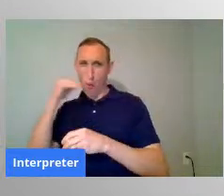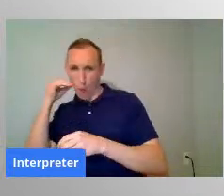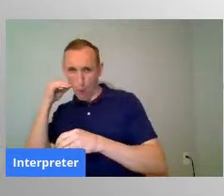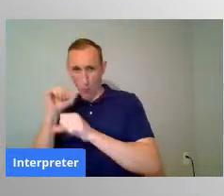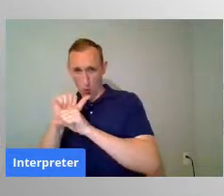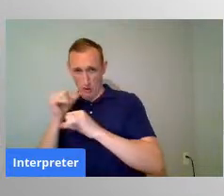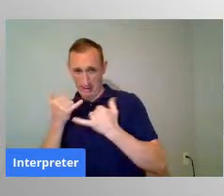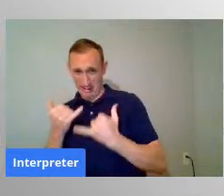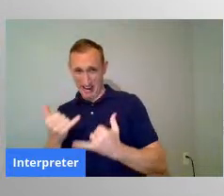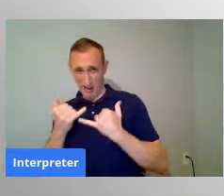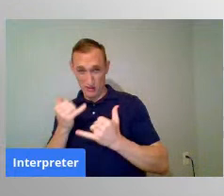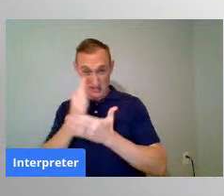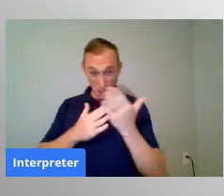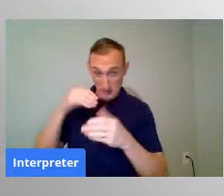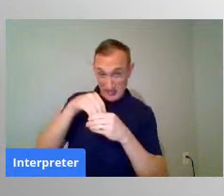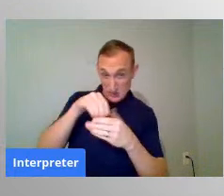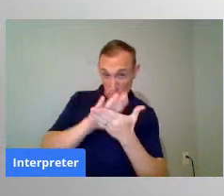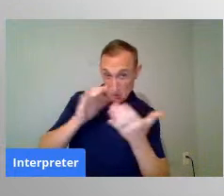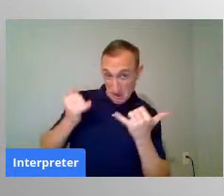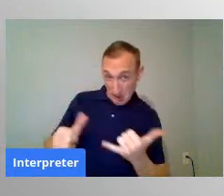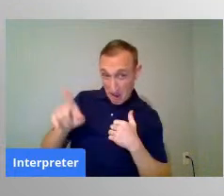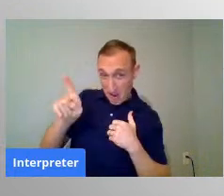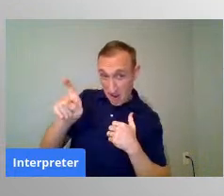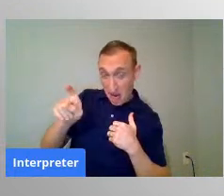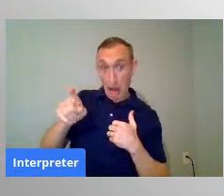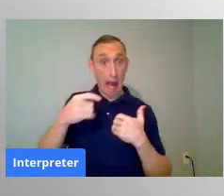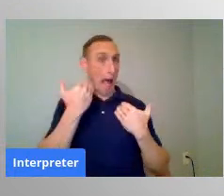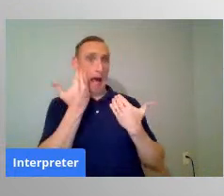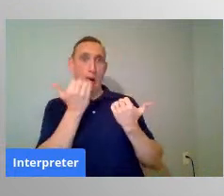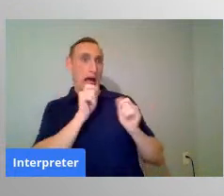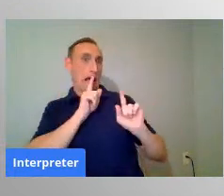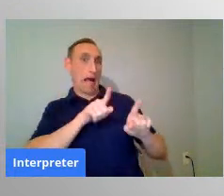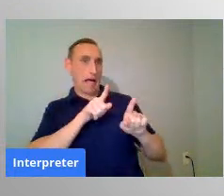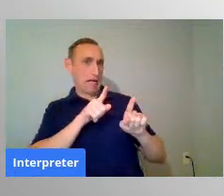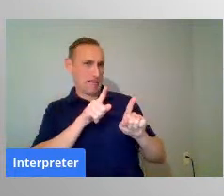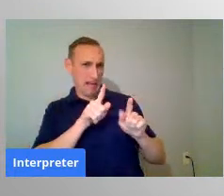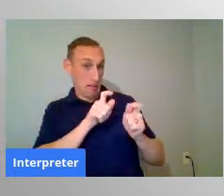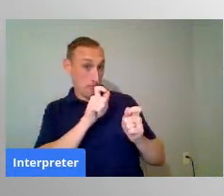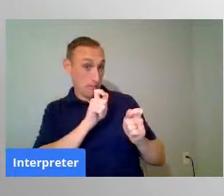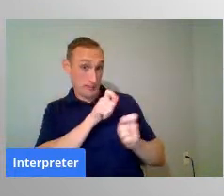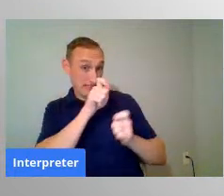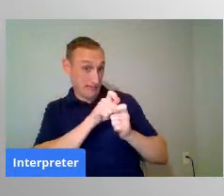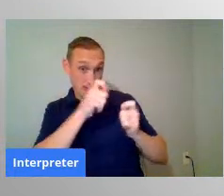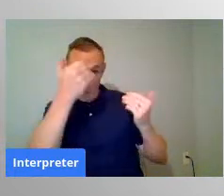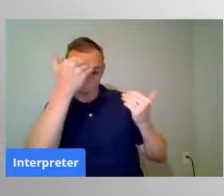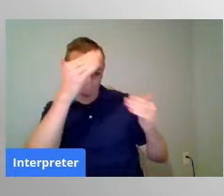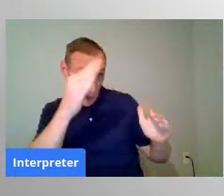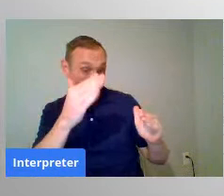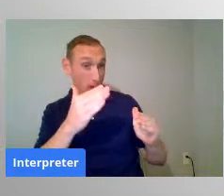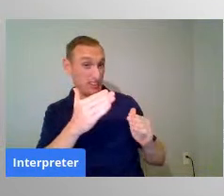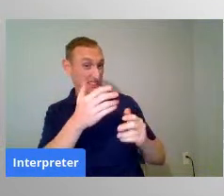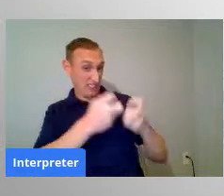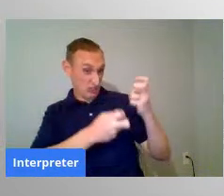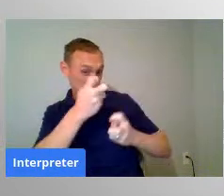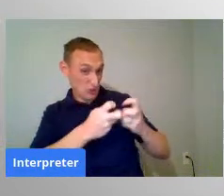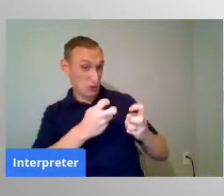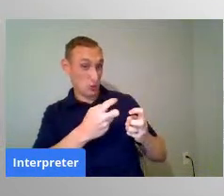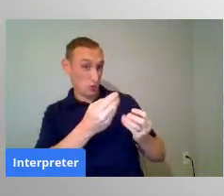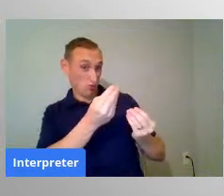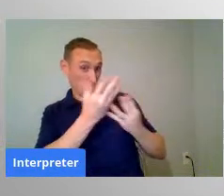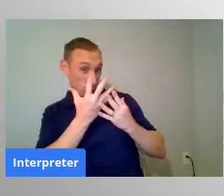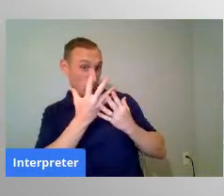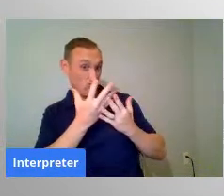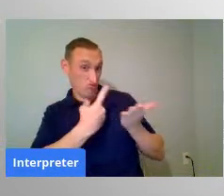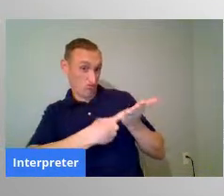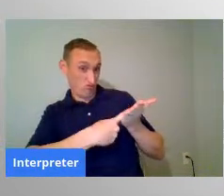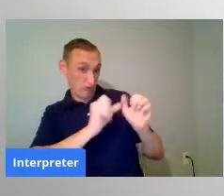I don't want to speak to that because I don't know specifically. If there's an issue that needs to be addressed, you can talk to me about that. I know some staff